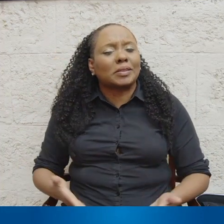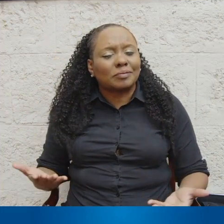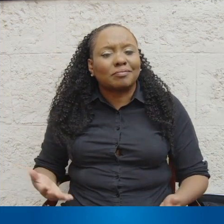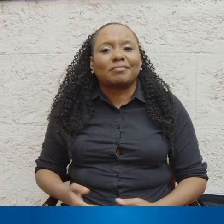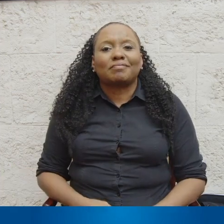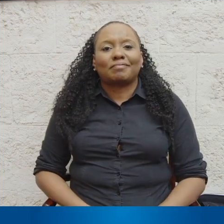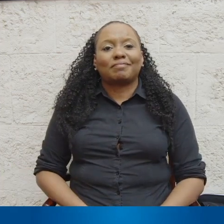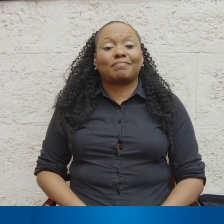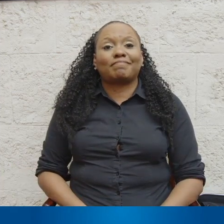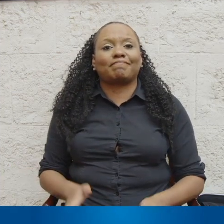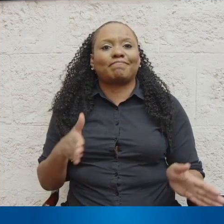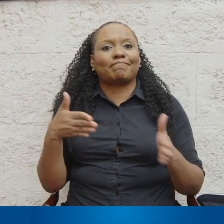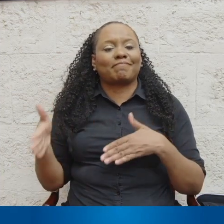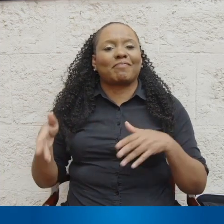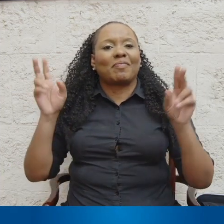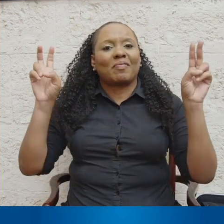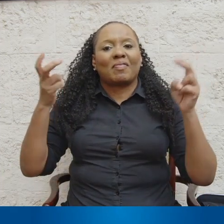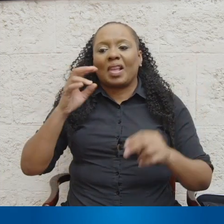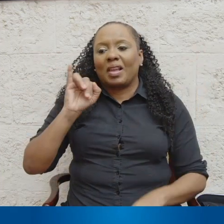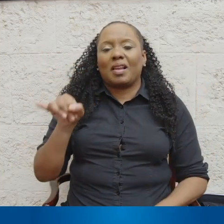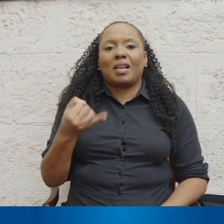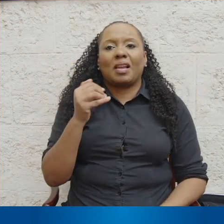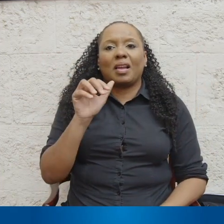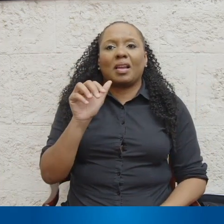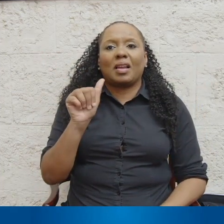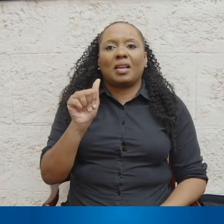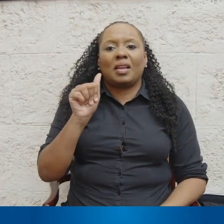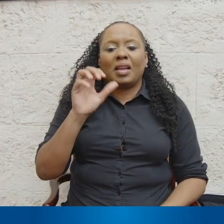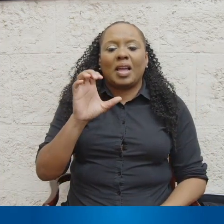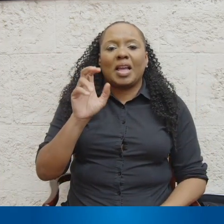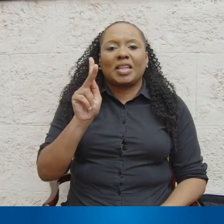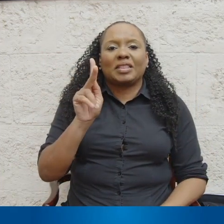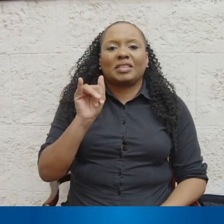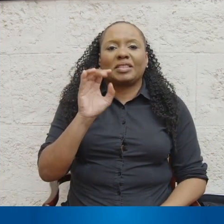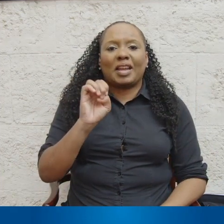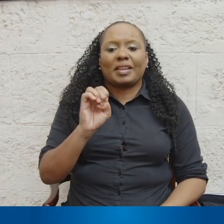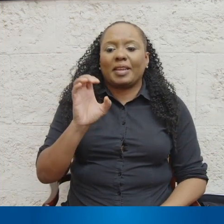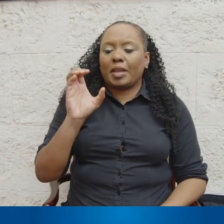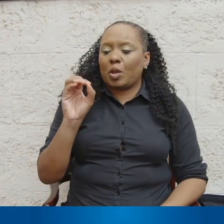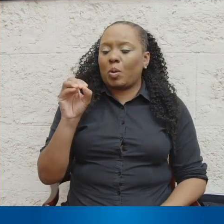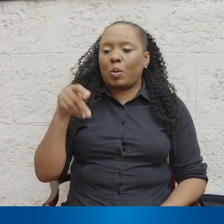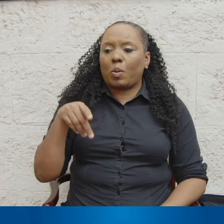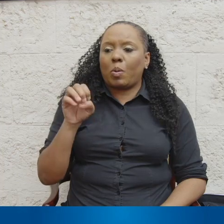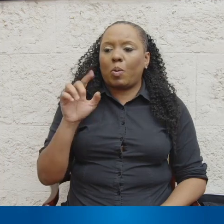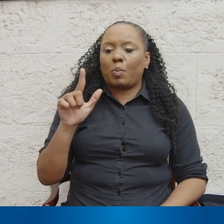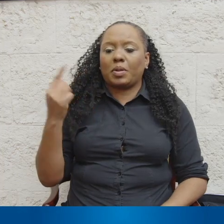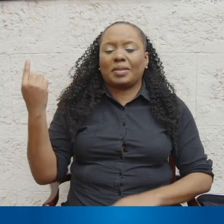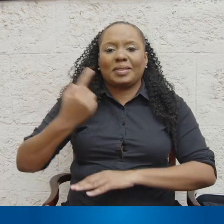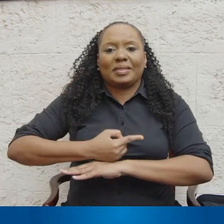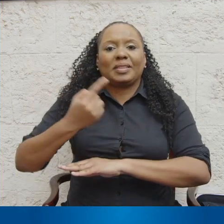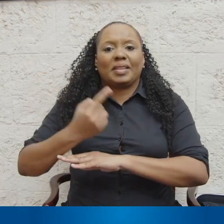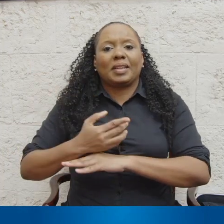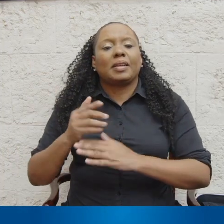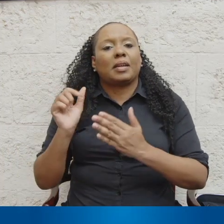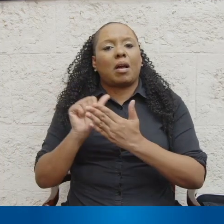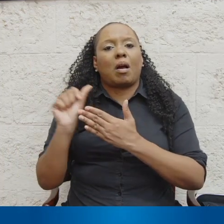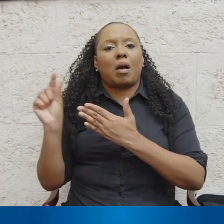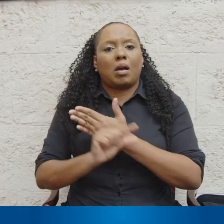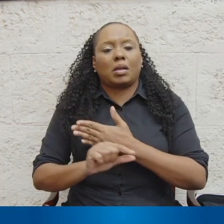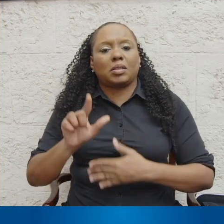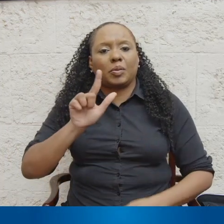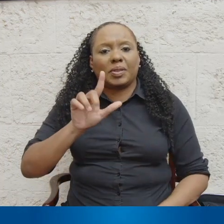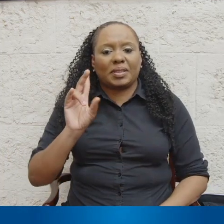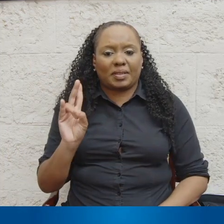Opal Day as well on August 27th. One of the things that we will be doing is having a symposium looking at